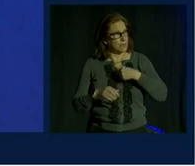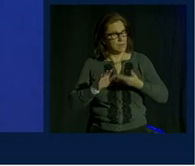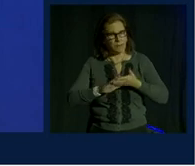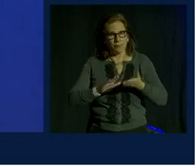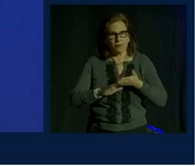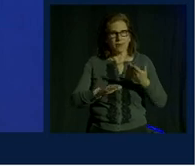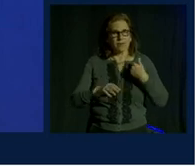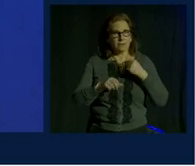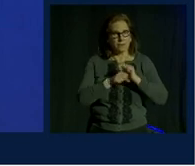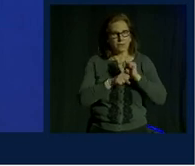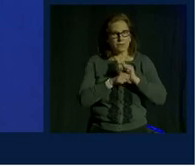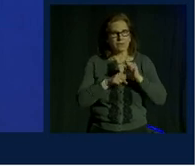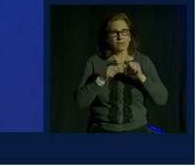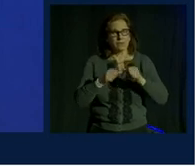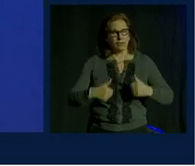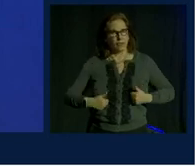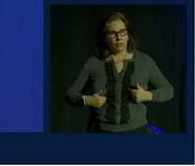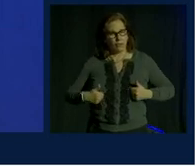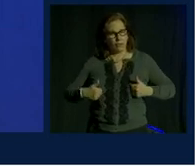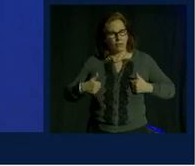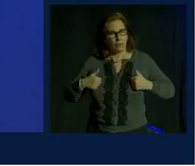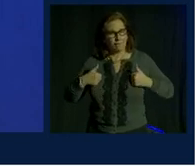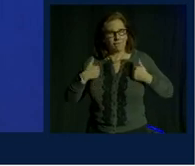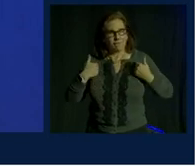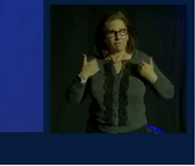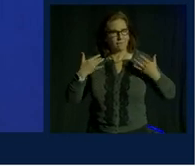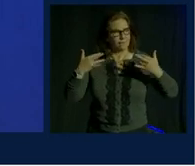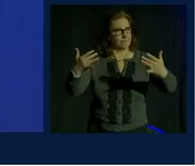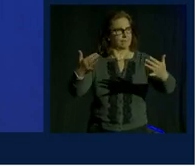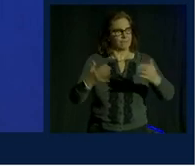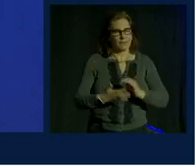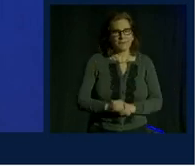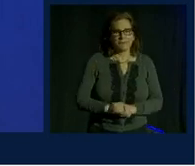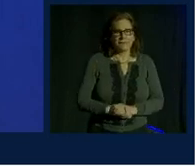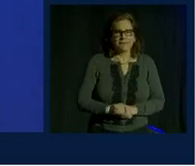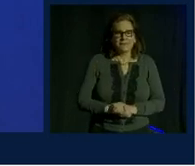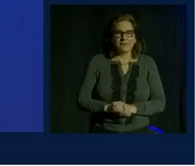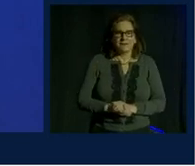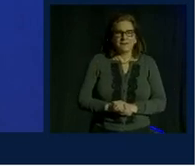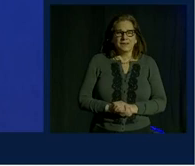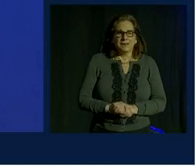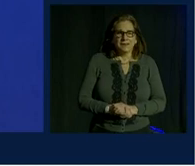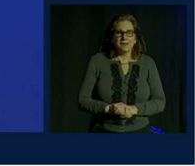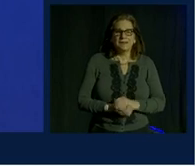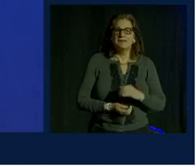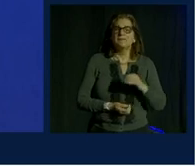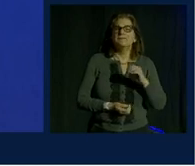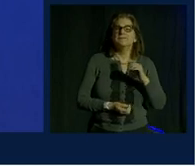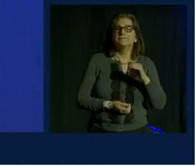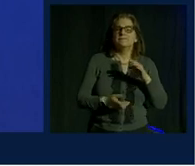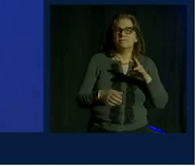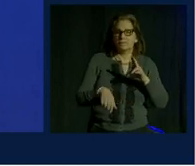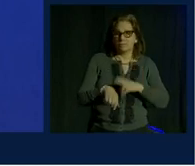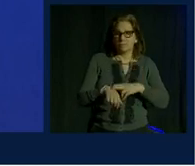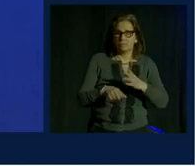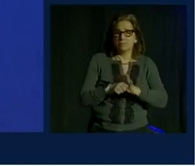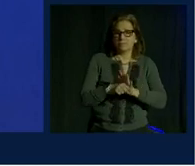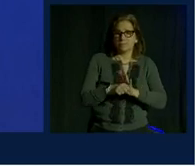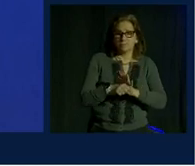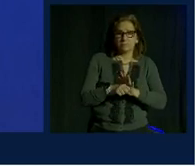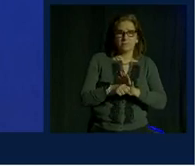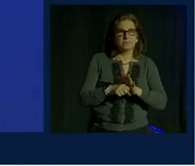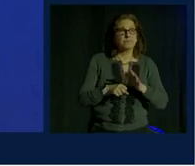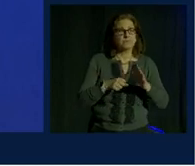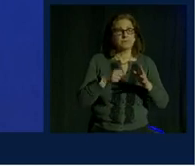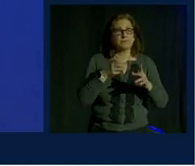prosperity of our city. Despite the unprecedented challenges brought on by the COVID-19 pandemic, DemPed has continued to make